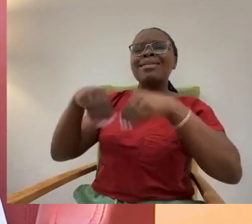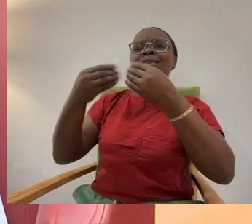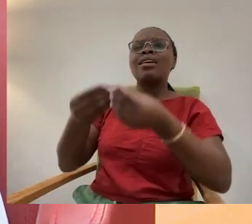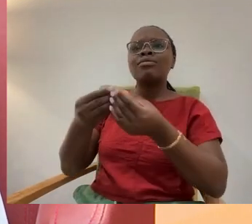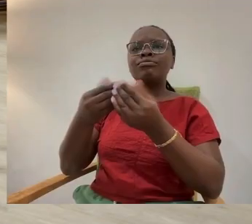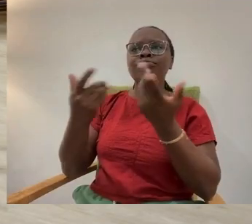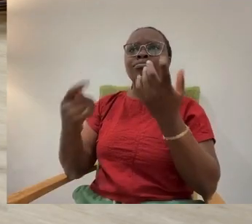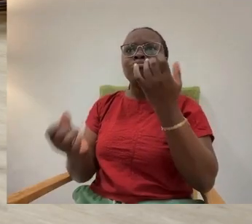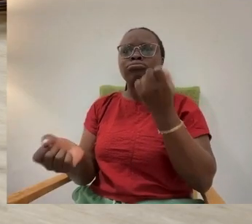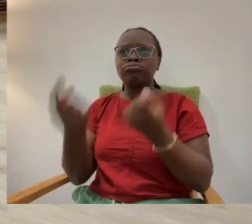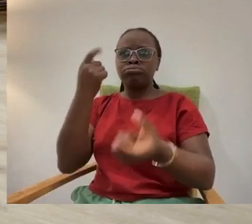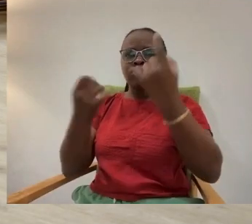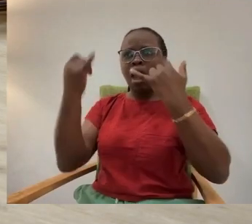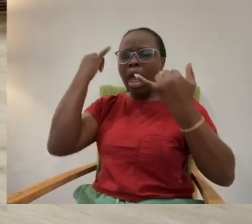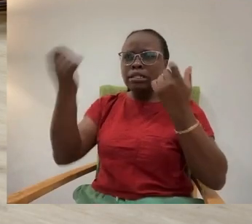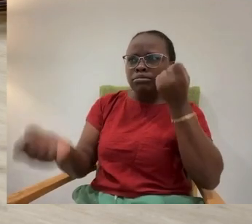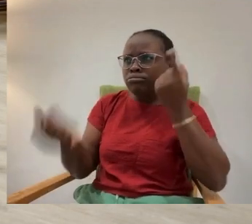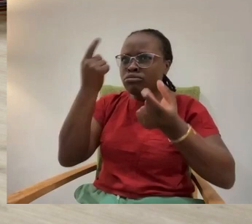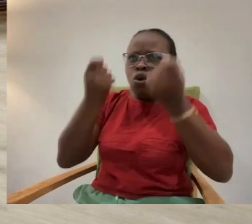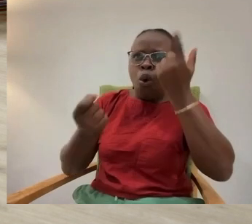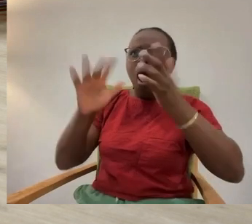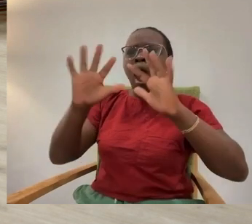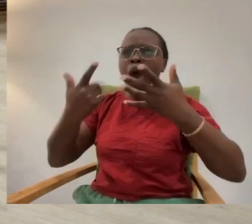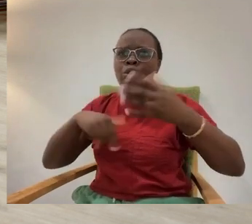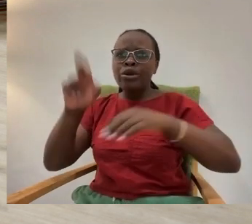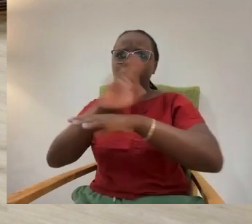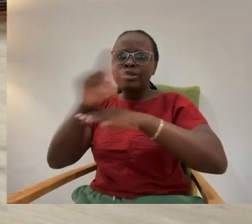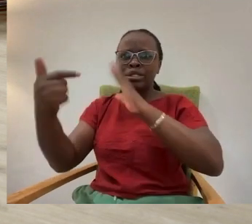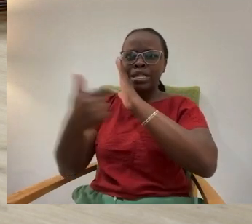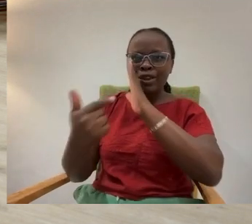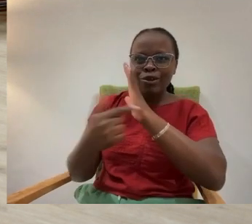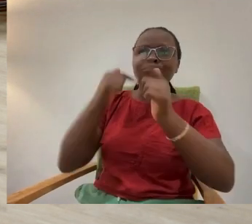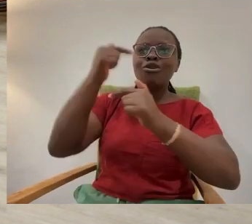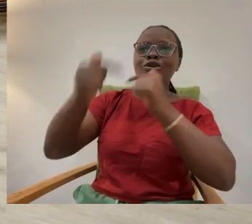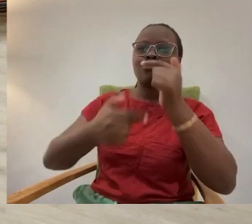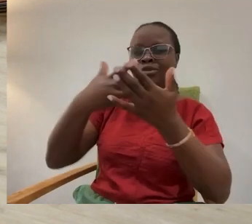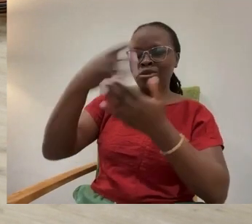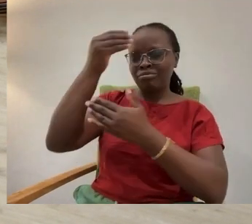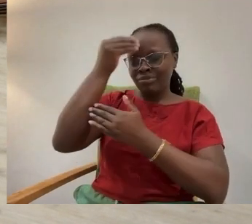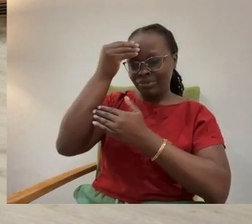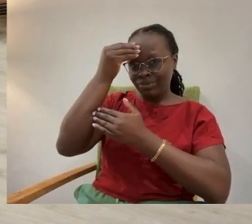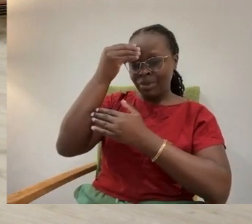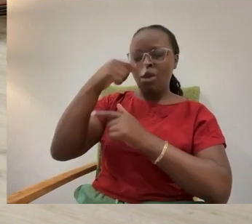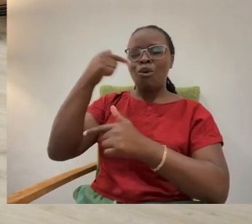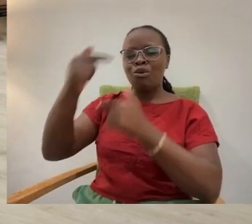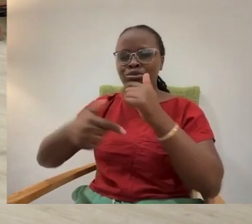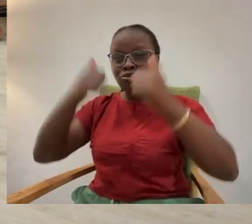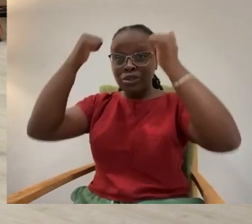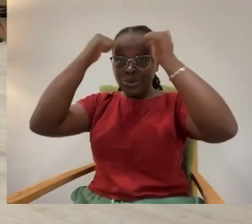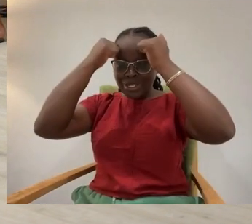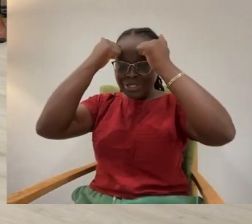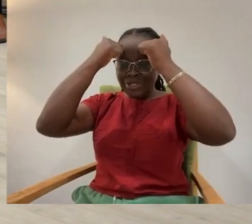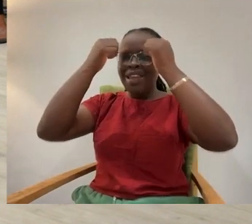different ideas on how we are able to leverage the use of technology in terms of implementing education even when